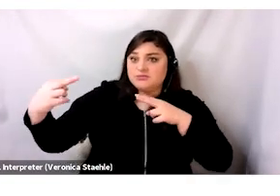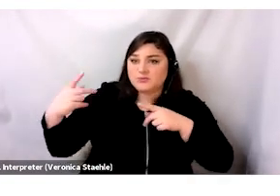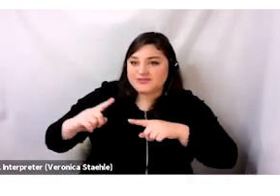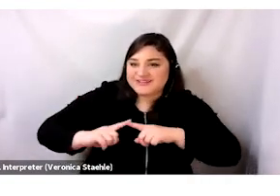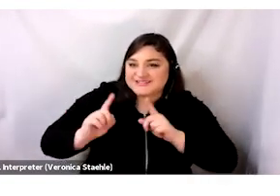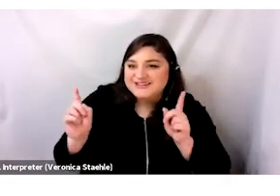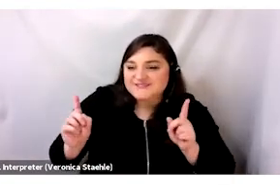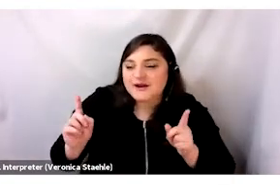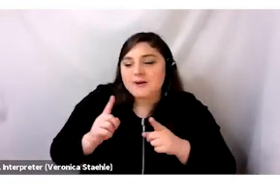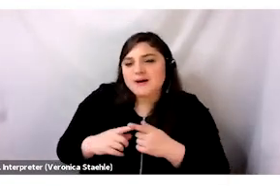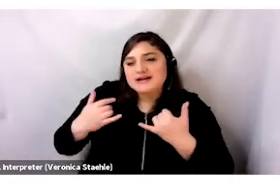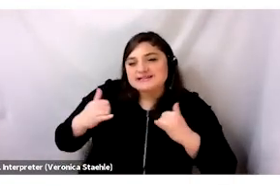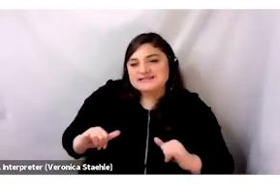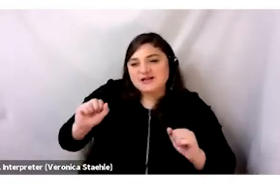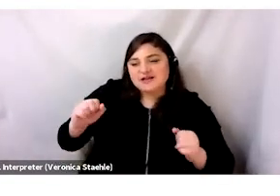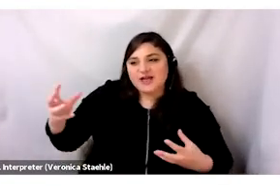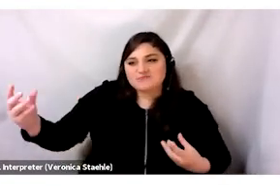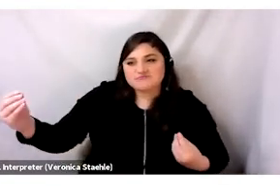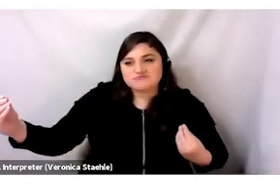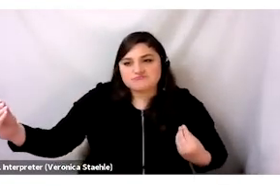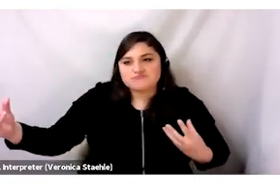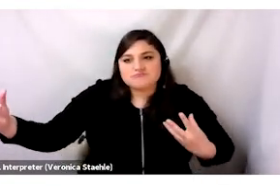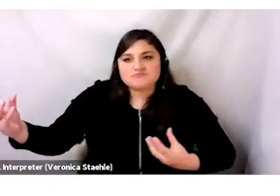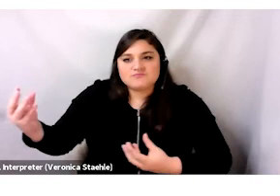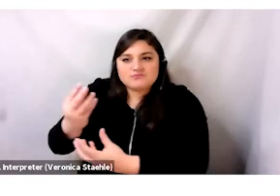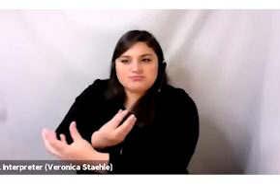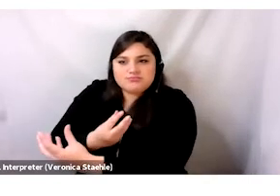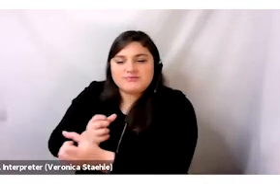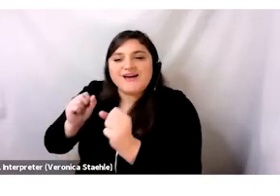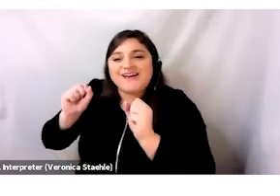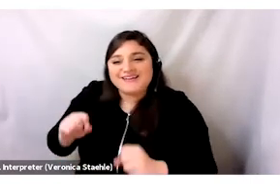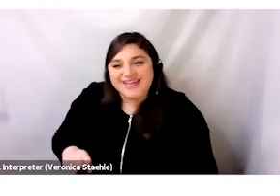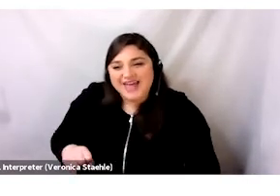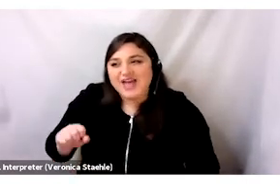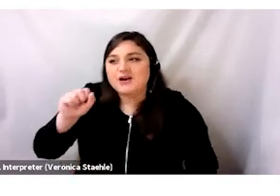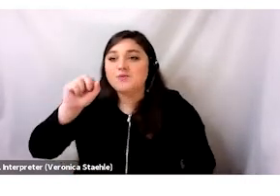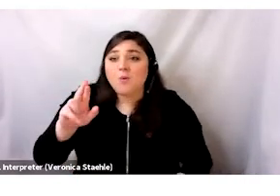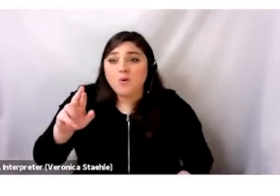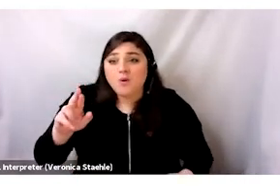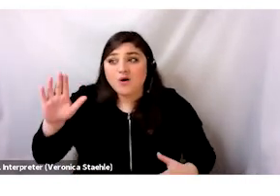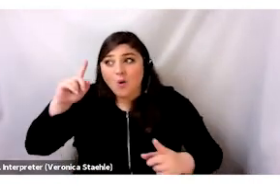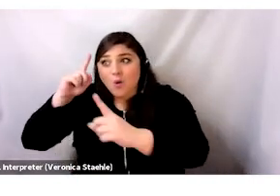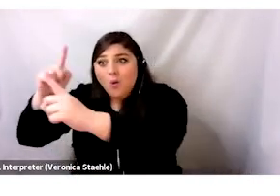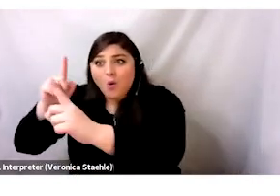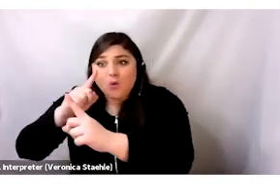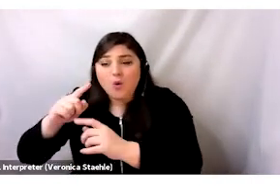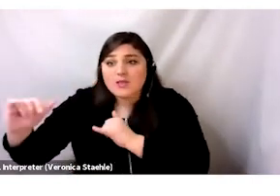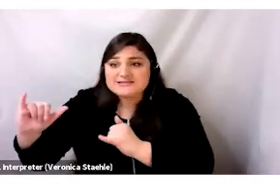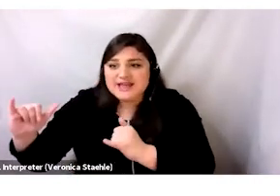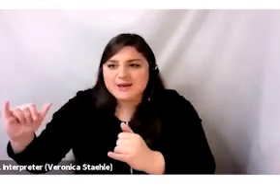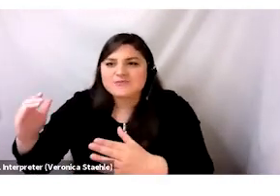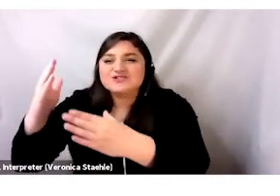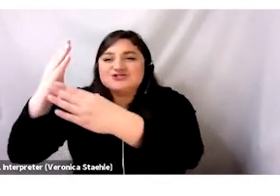our attention and our connection to the areas where we share goals or share even types